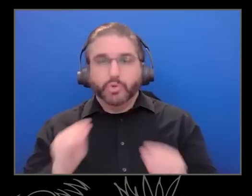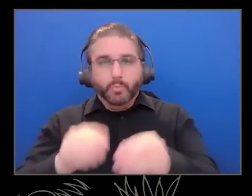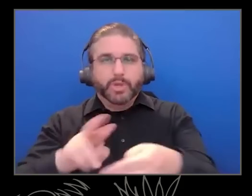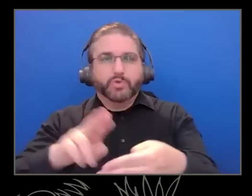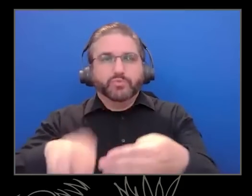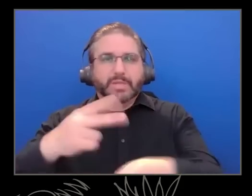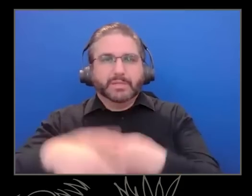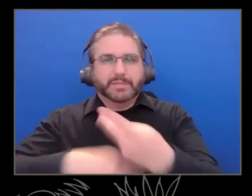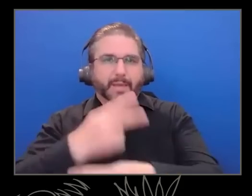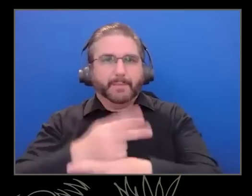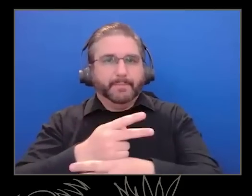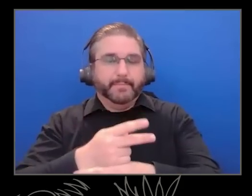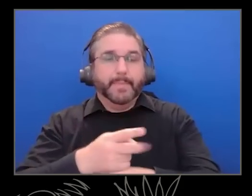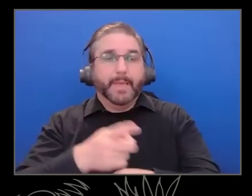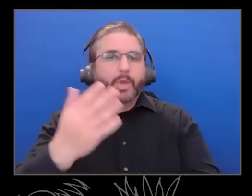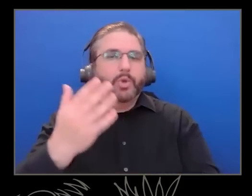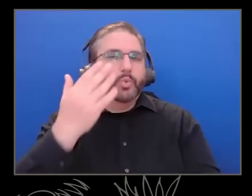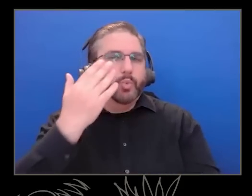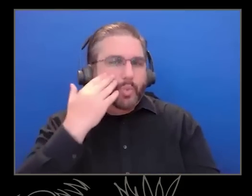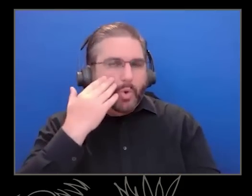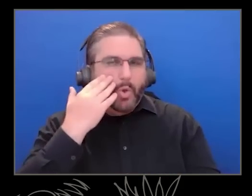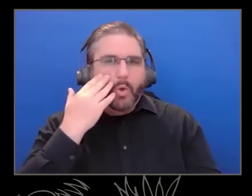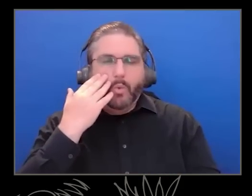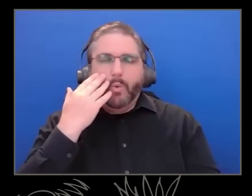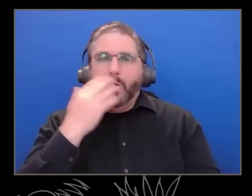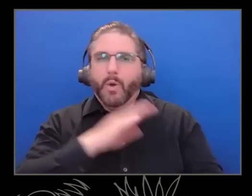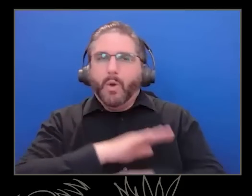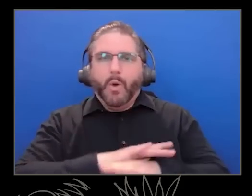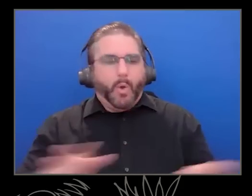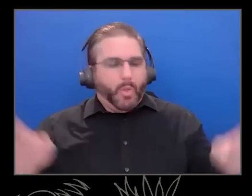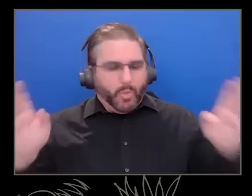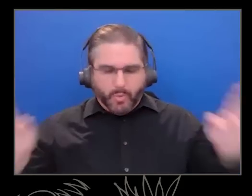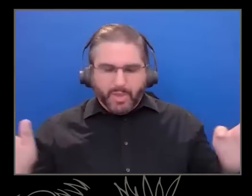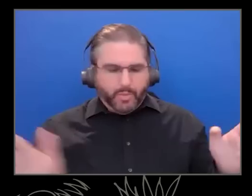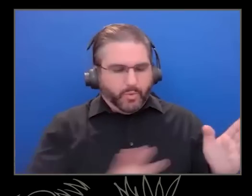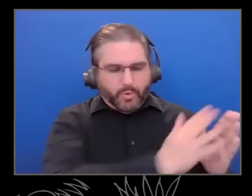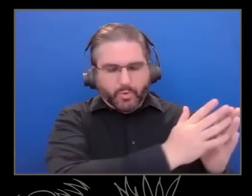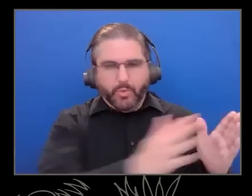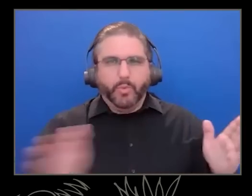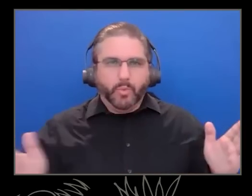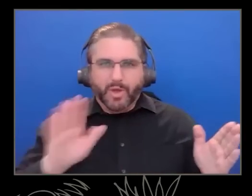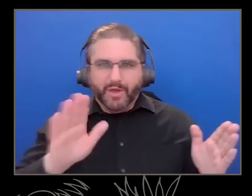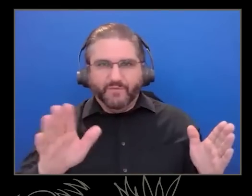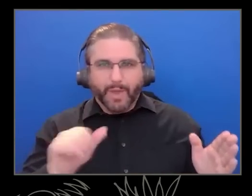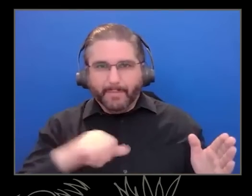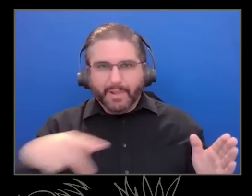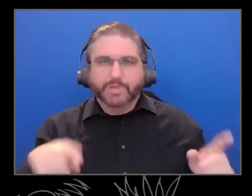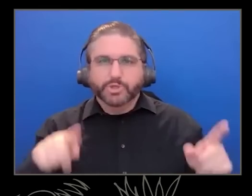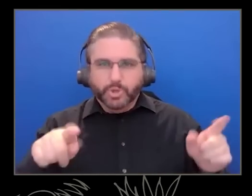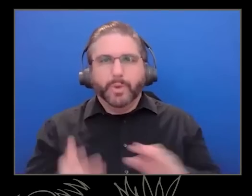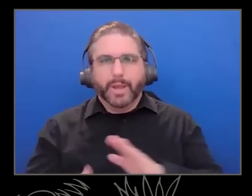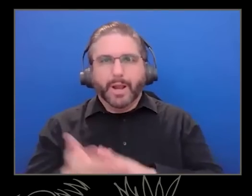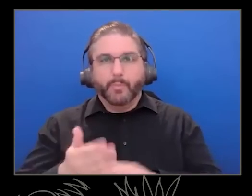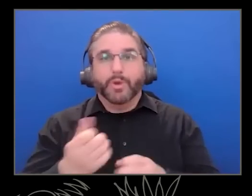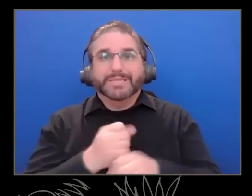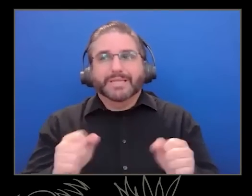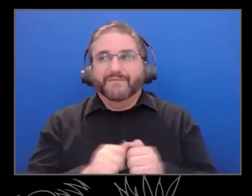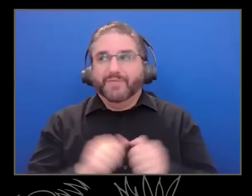at the very outer boundaries of your application, the whole way down through, that you can operate safely on that data.